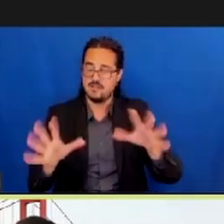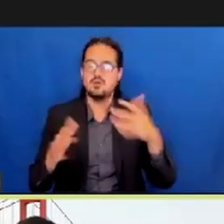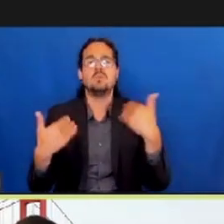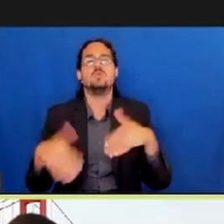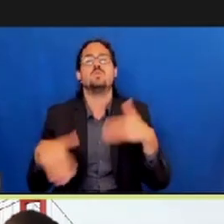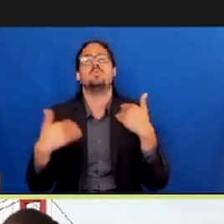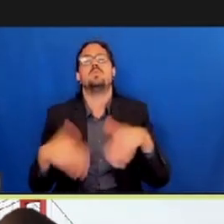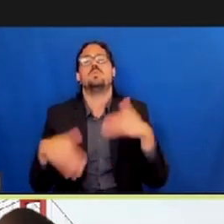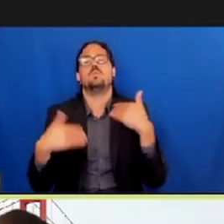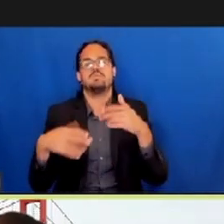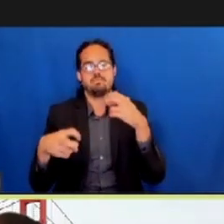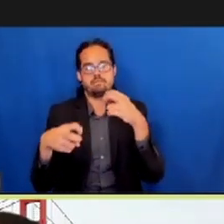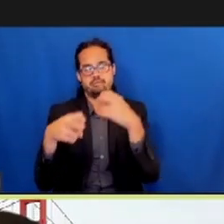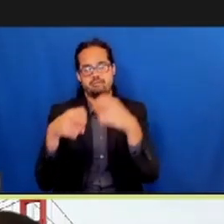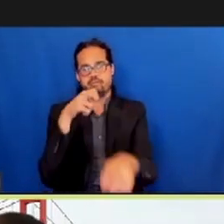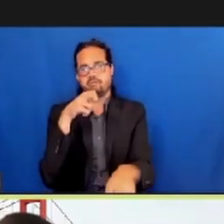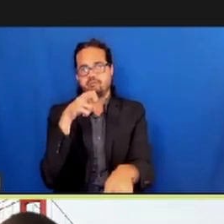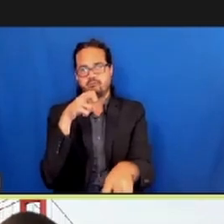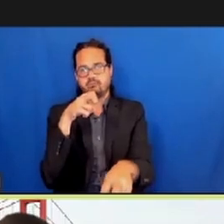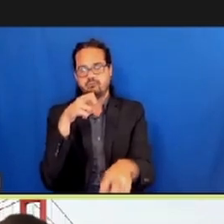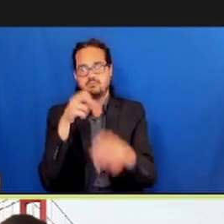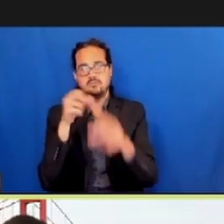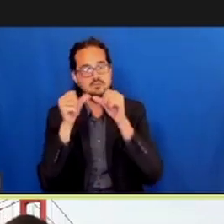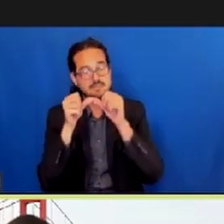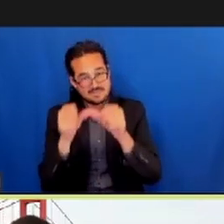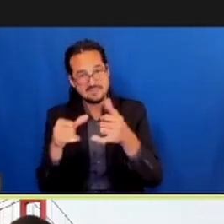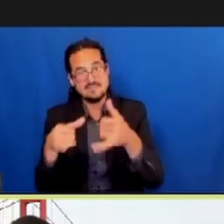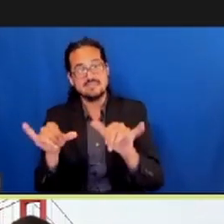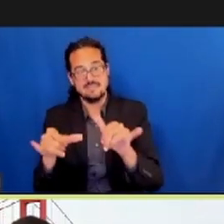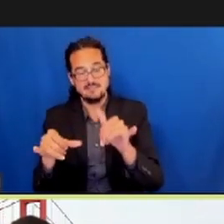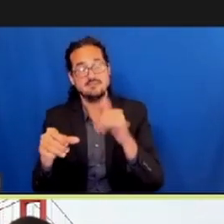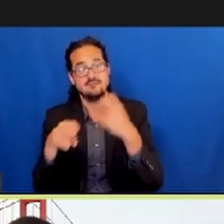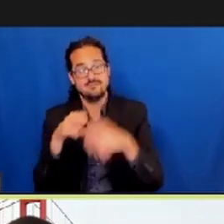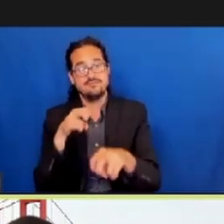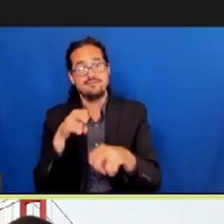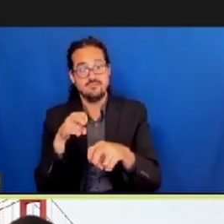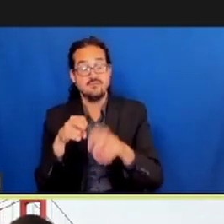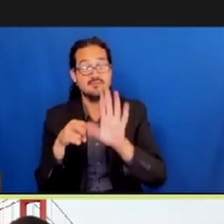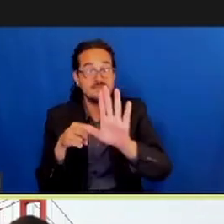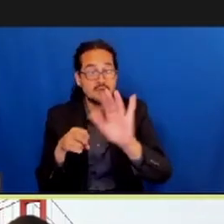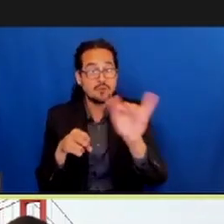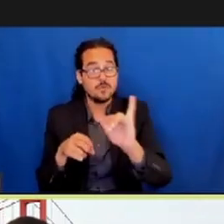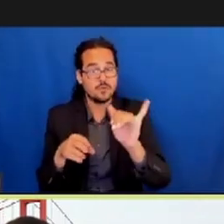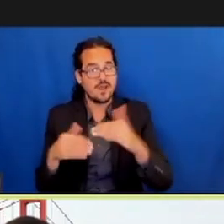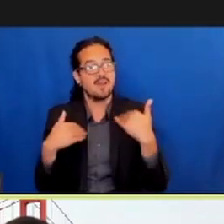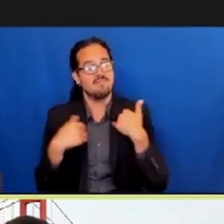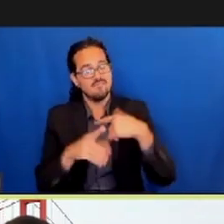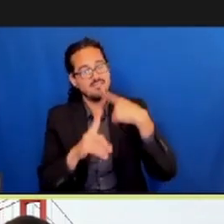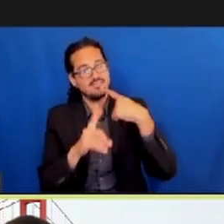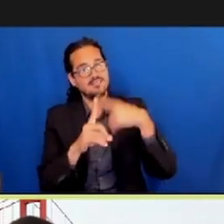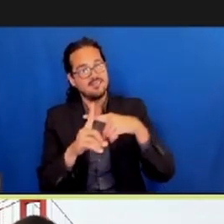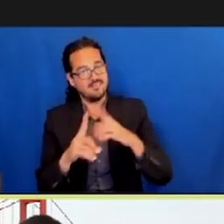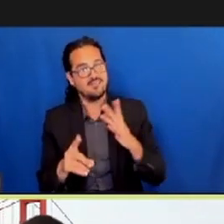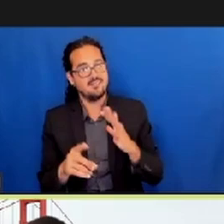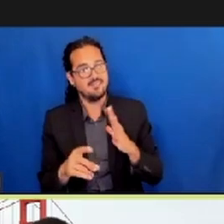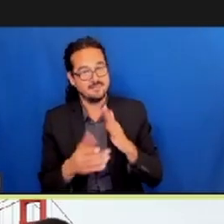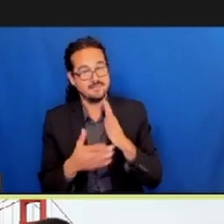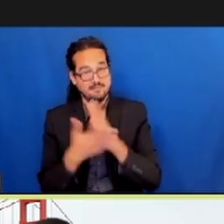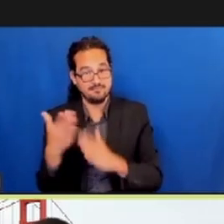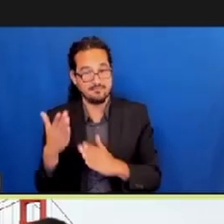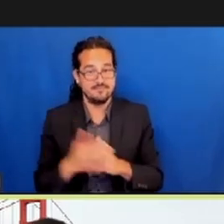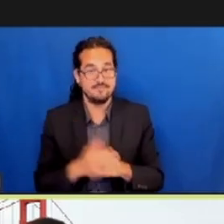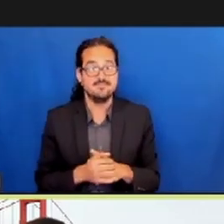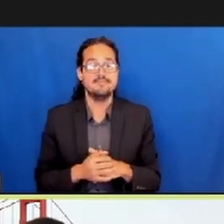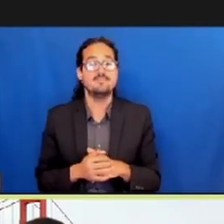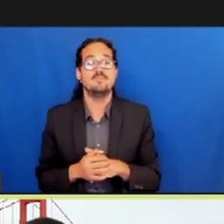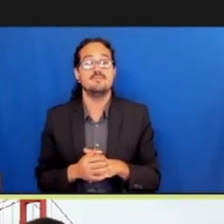said, there have been a number of silver linings. And by silver linings, I mean, what lessons have we learned and what aspects